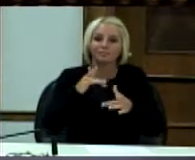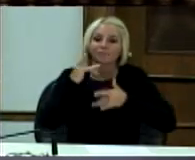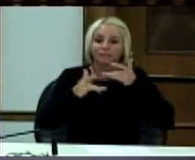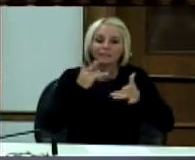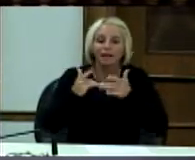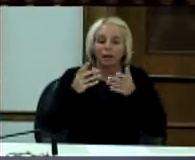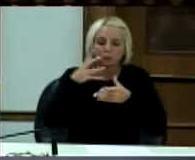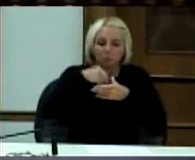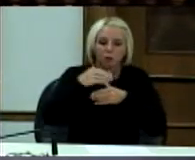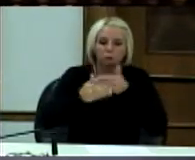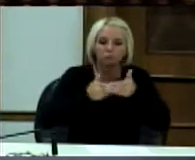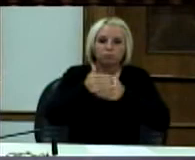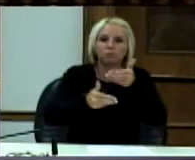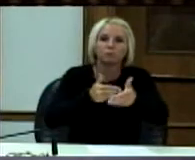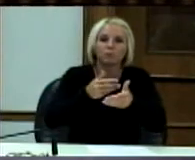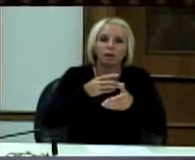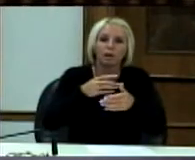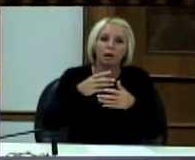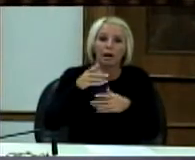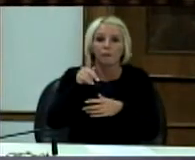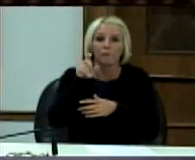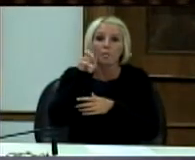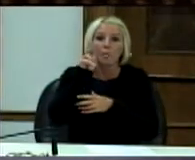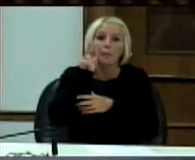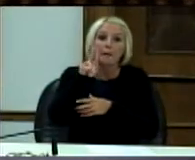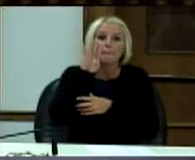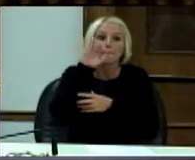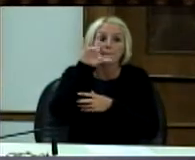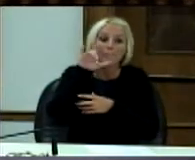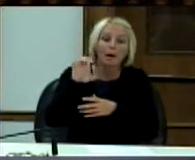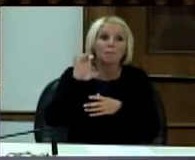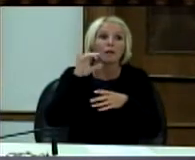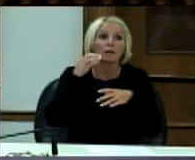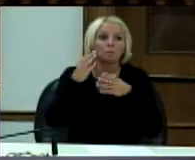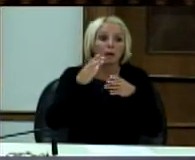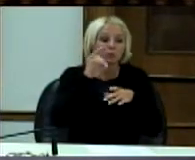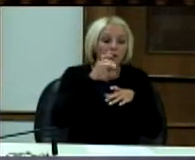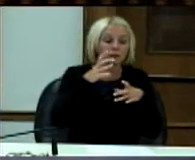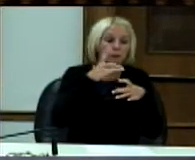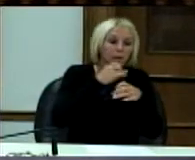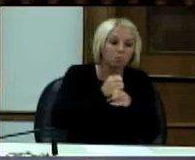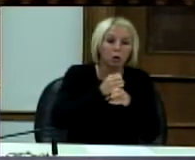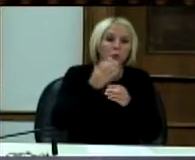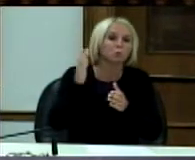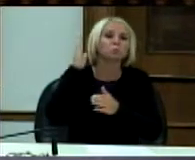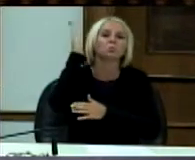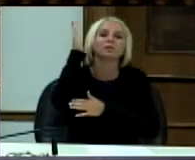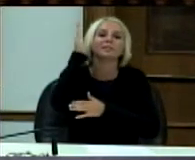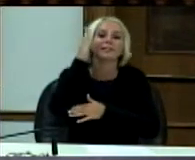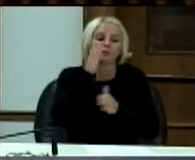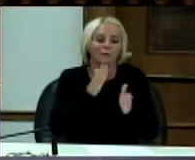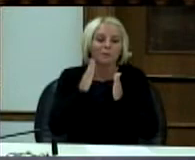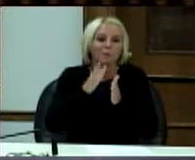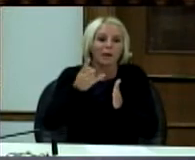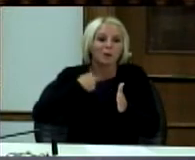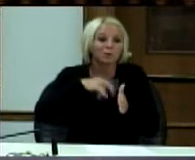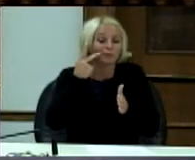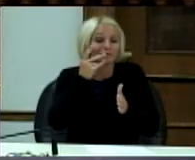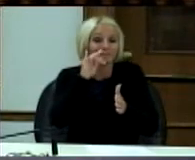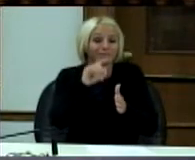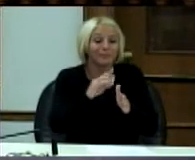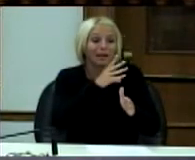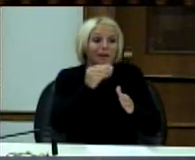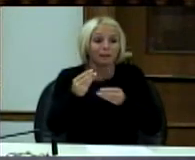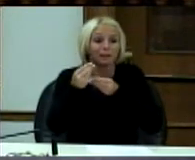maybe as part of going forward at one of the public board meetings, we could have a summary or presentation of that plan, because we've seen it, and